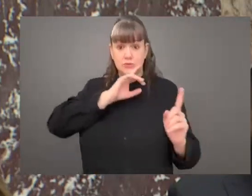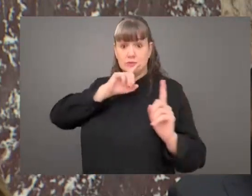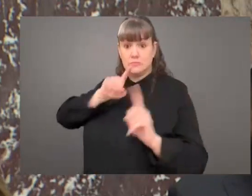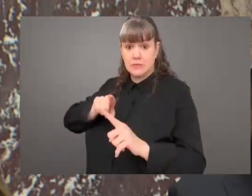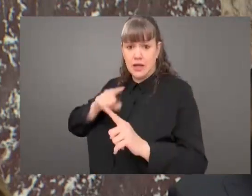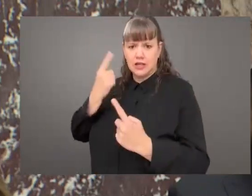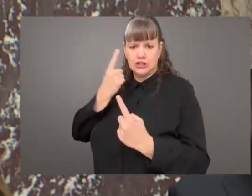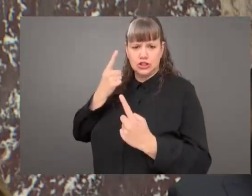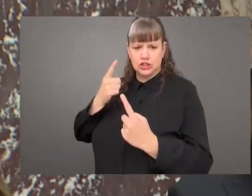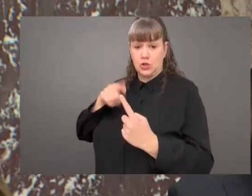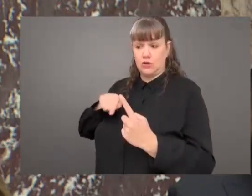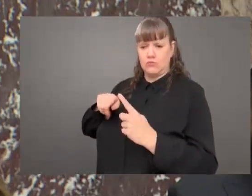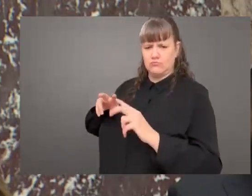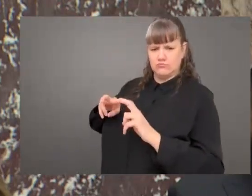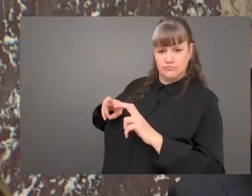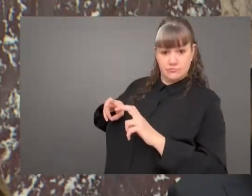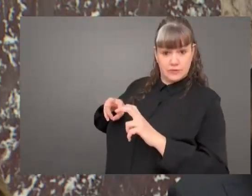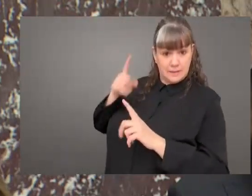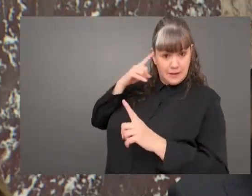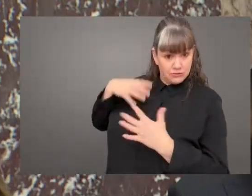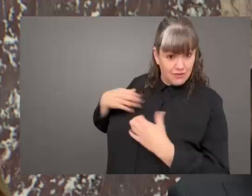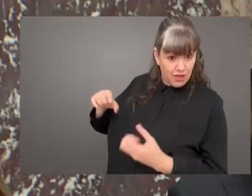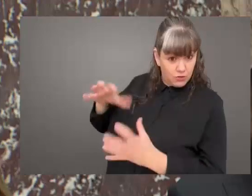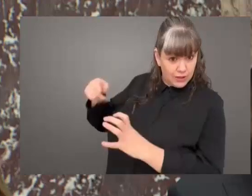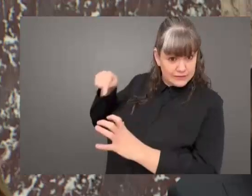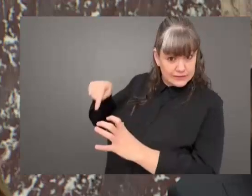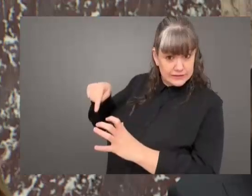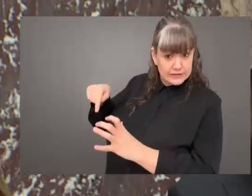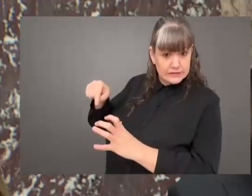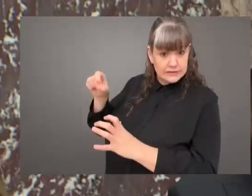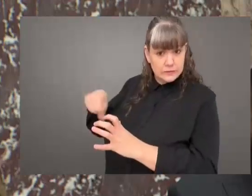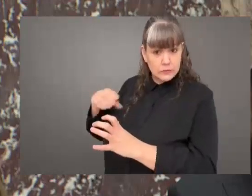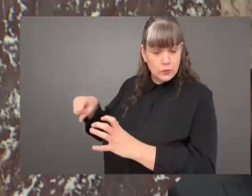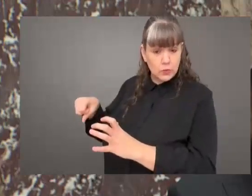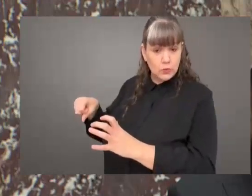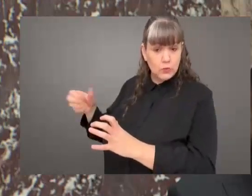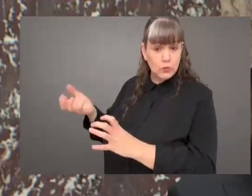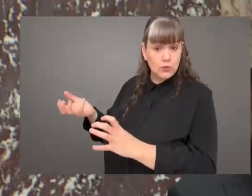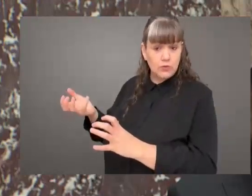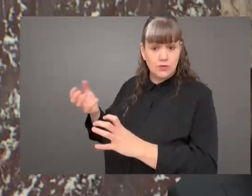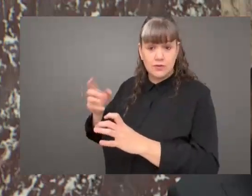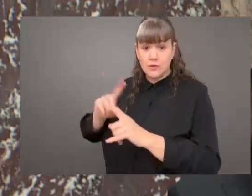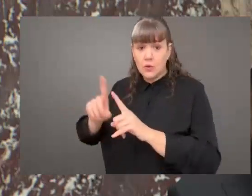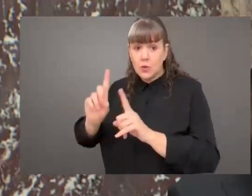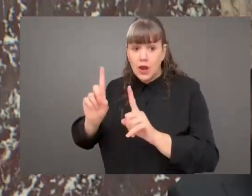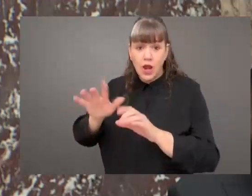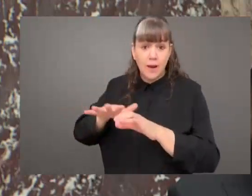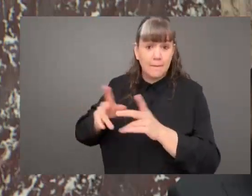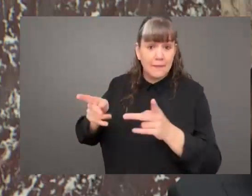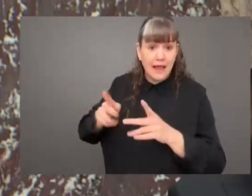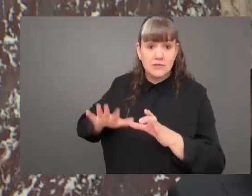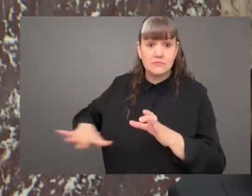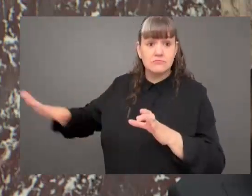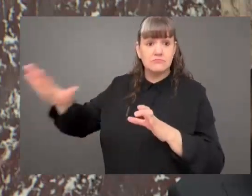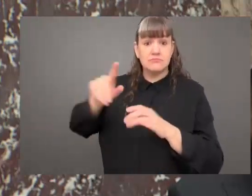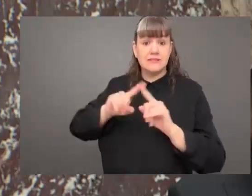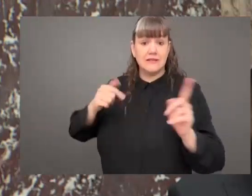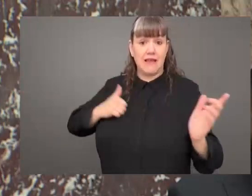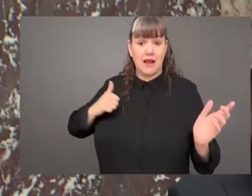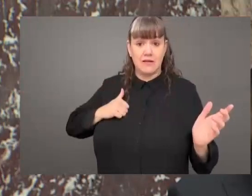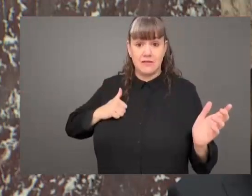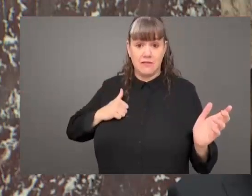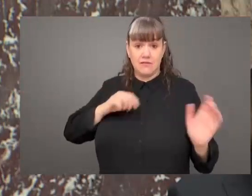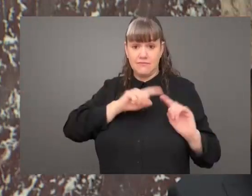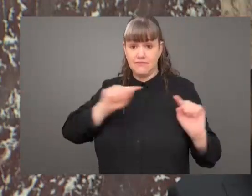jurisdictions across the country, including in British Columbia, have made allowances and do have today peer-assisted